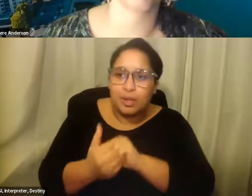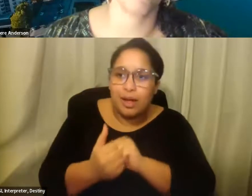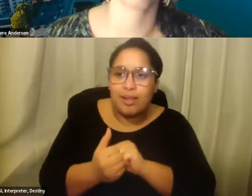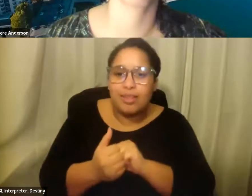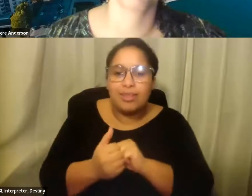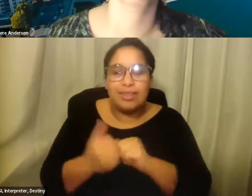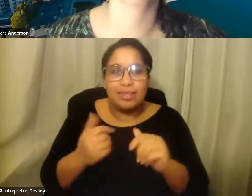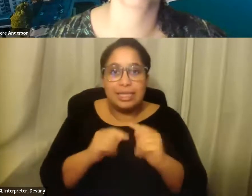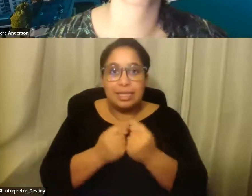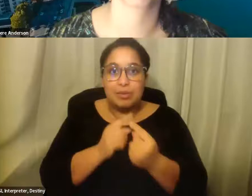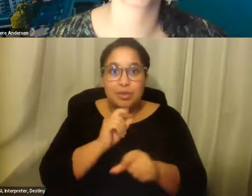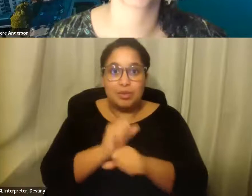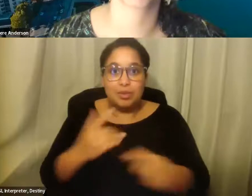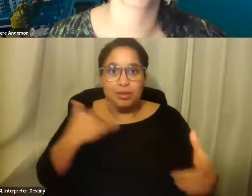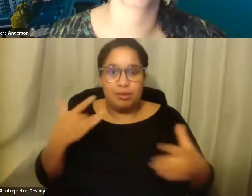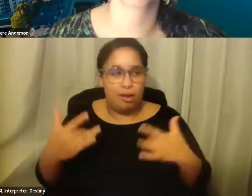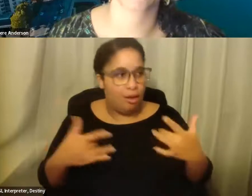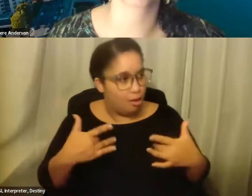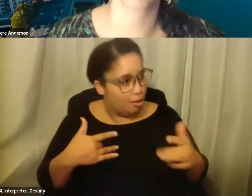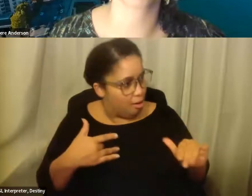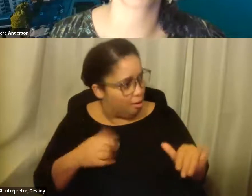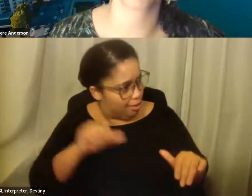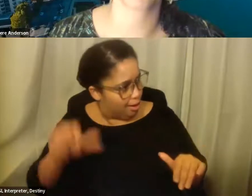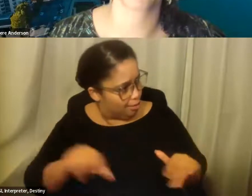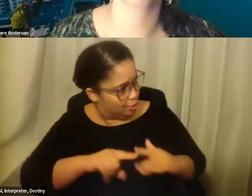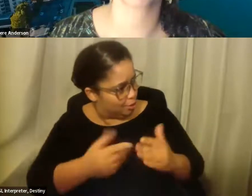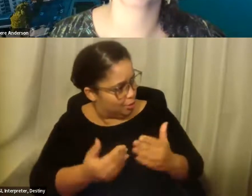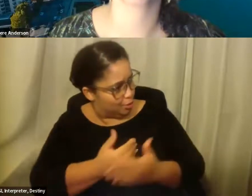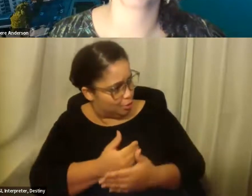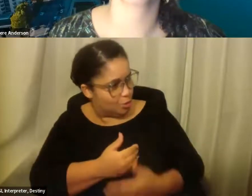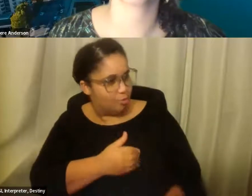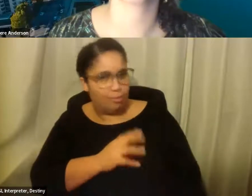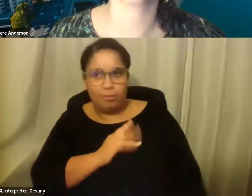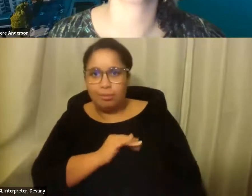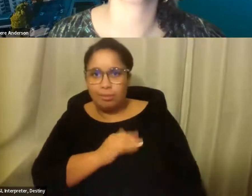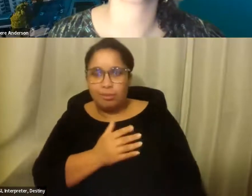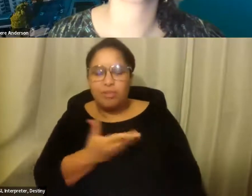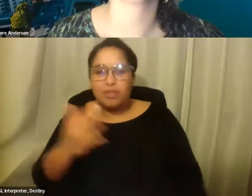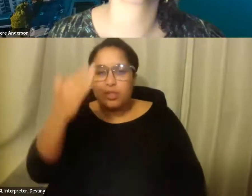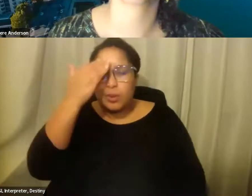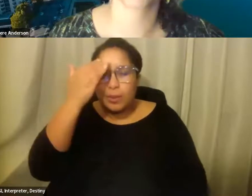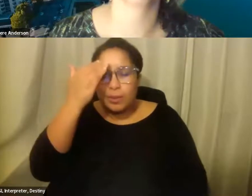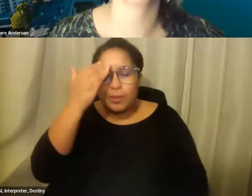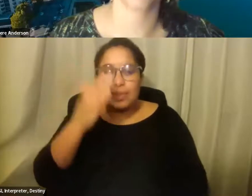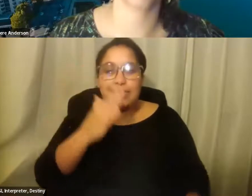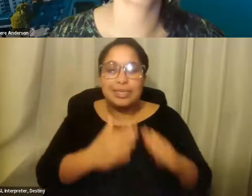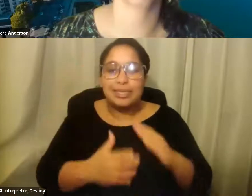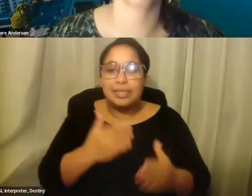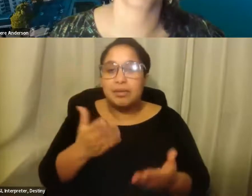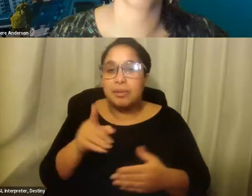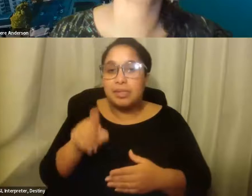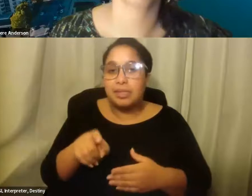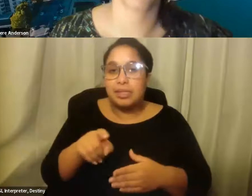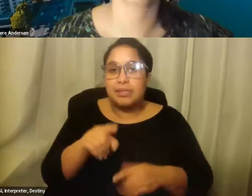were excited to see that Alameda was starting this new pilot, because we do know that cities may need a